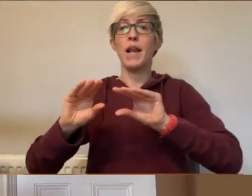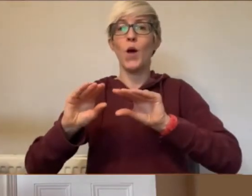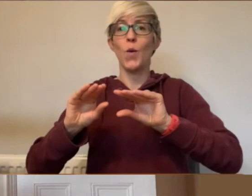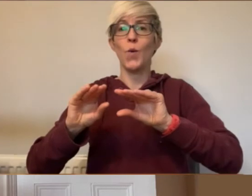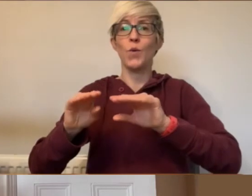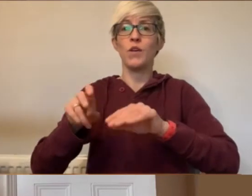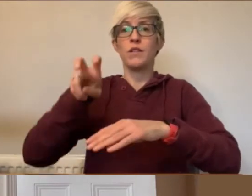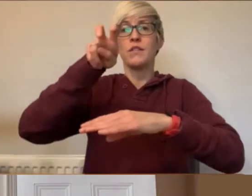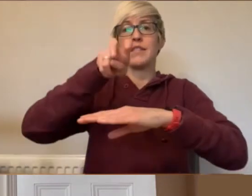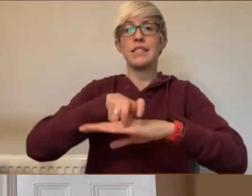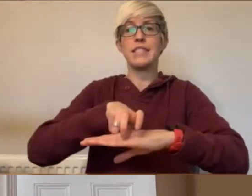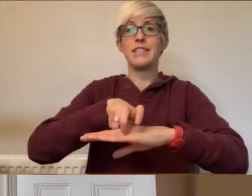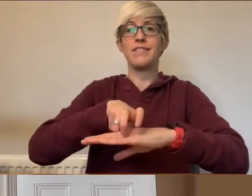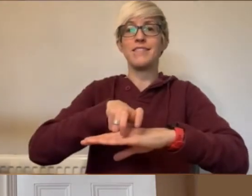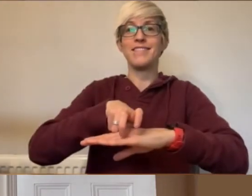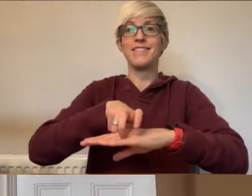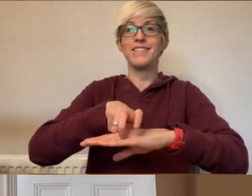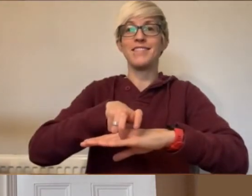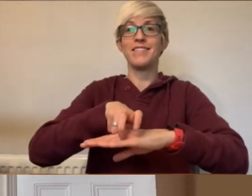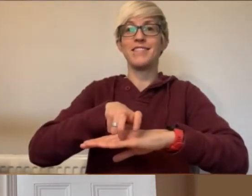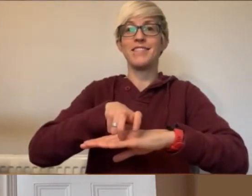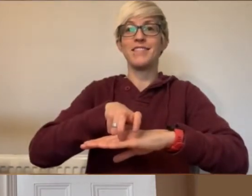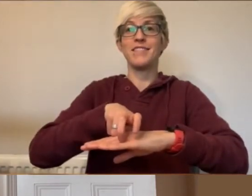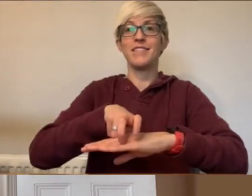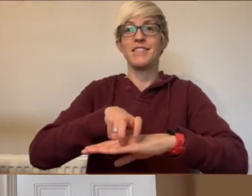pillow to help you.